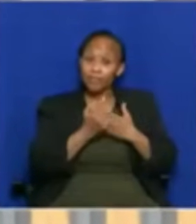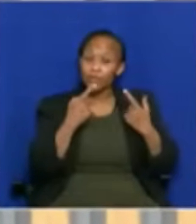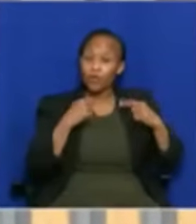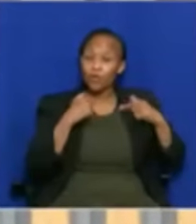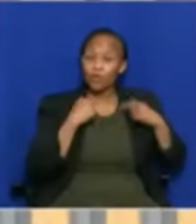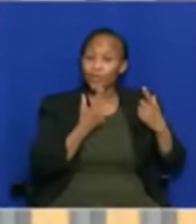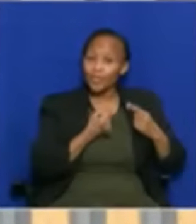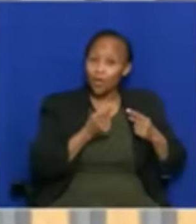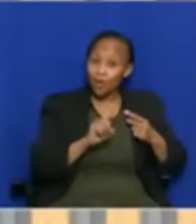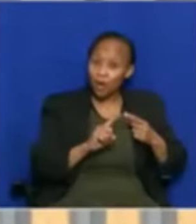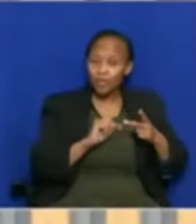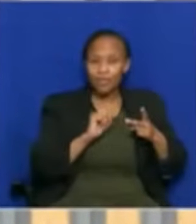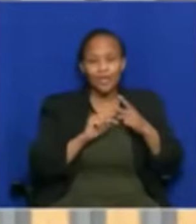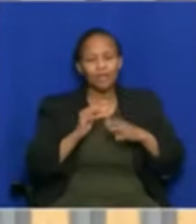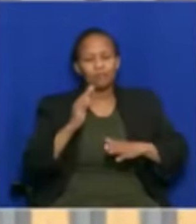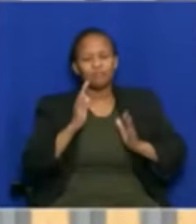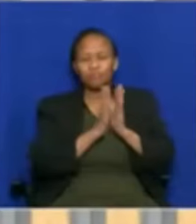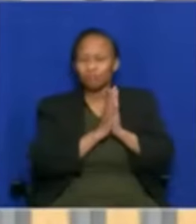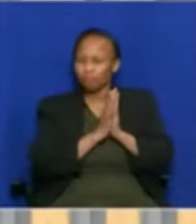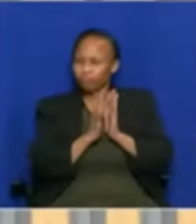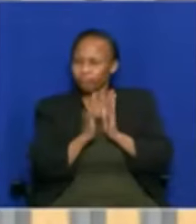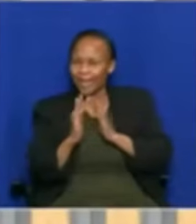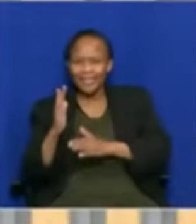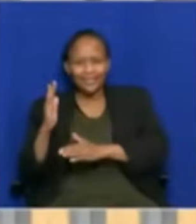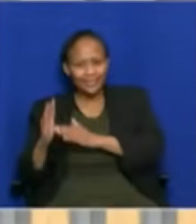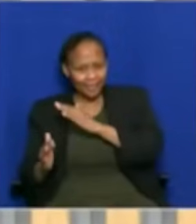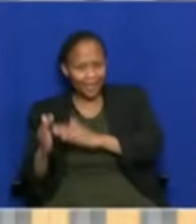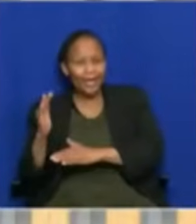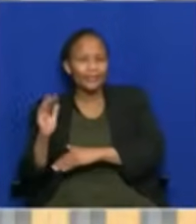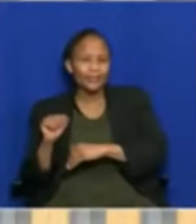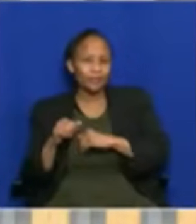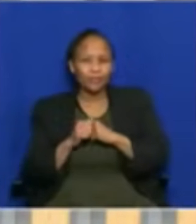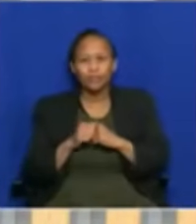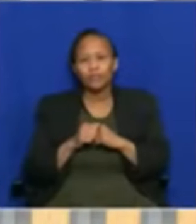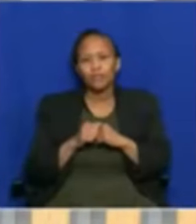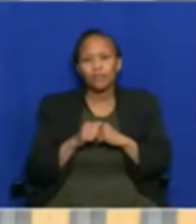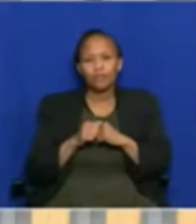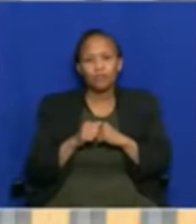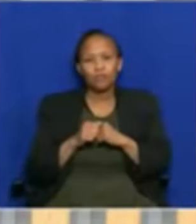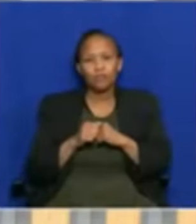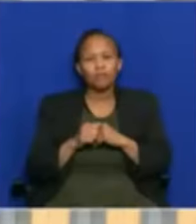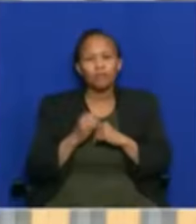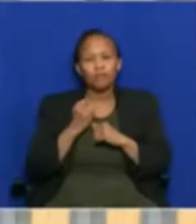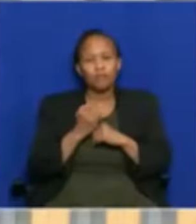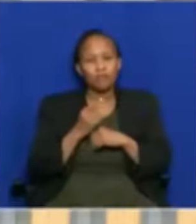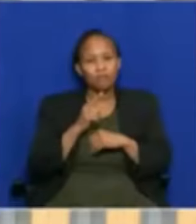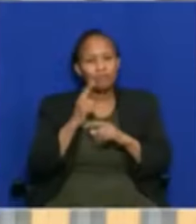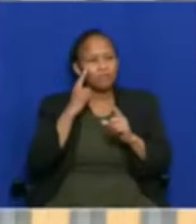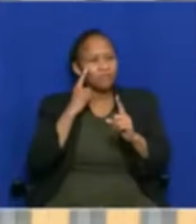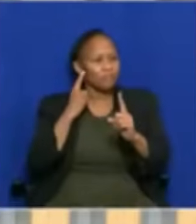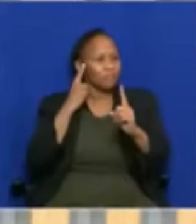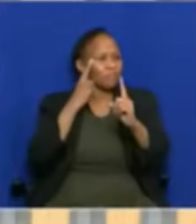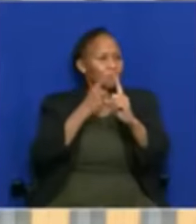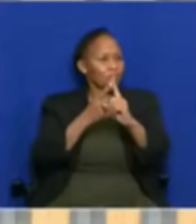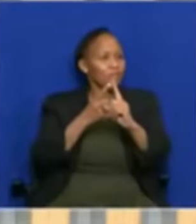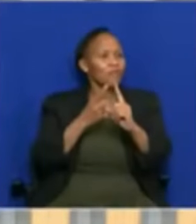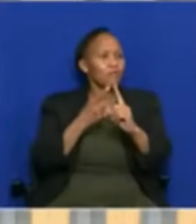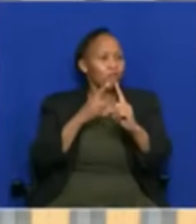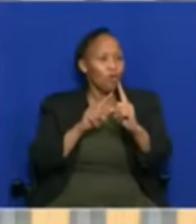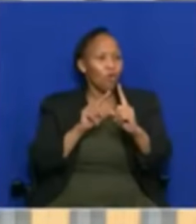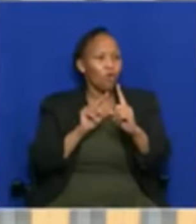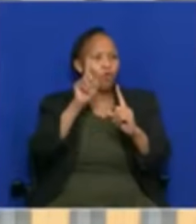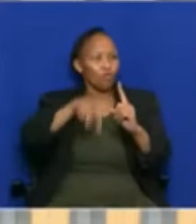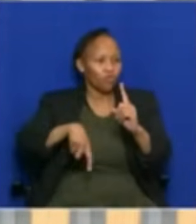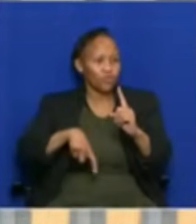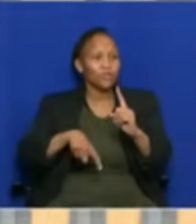off there, where we go for the. And for whose consumption is it intended? It's for the court. Oh, okay. When